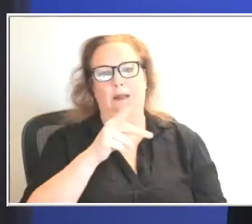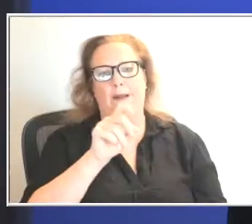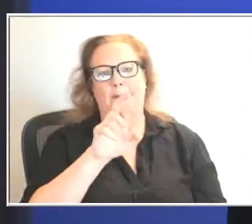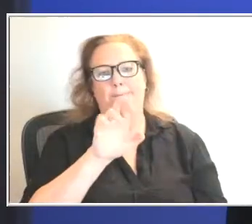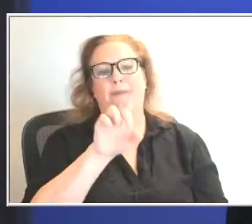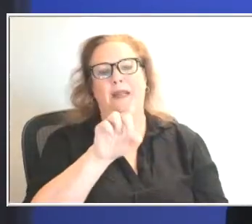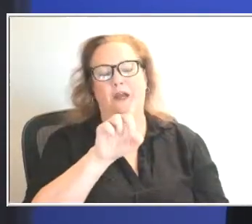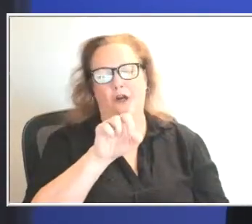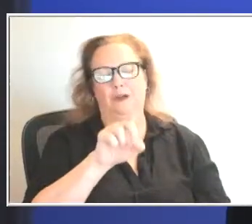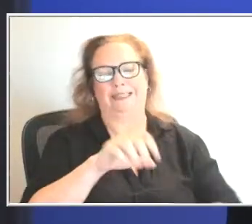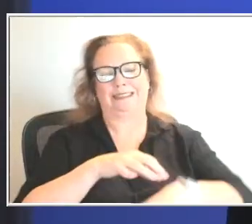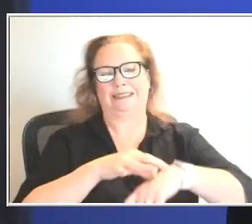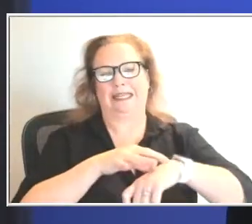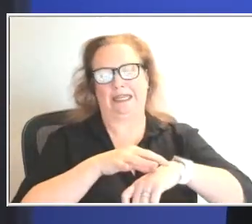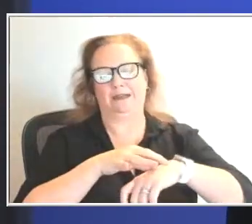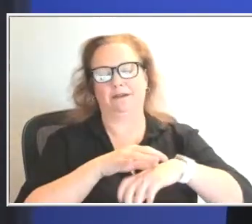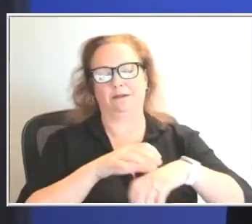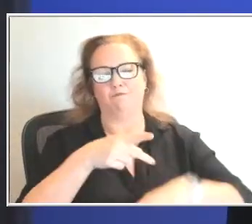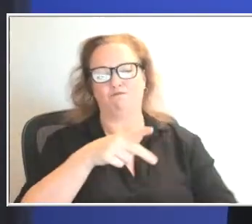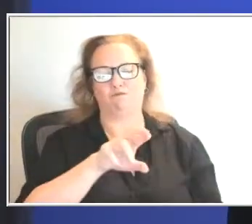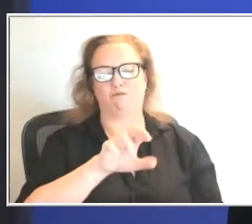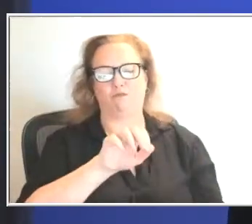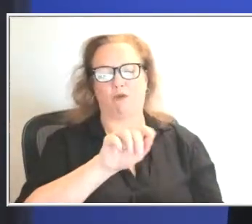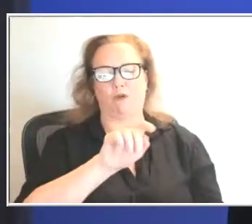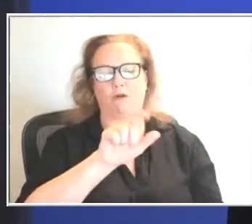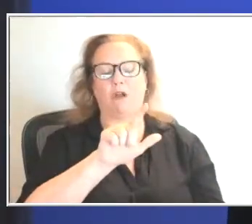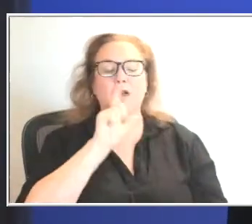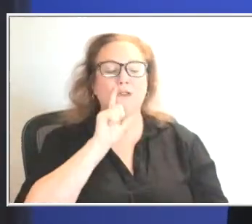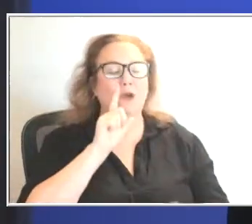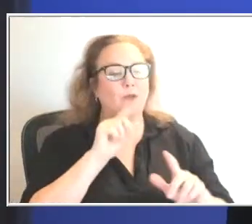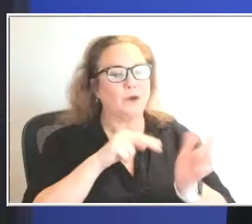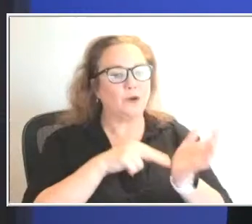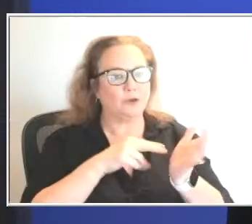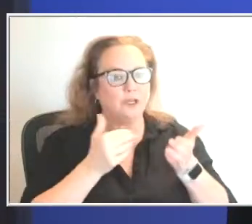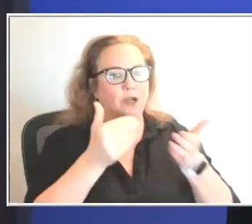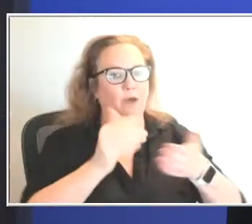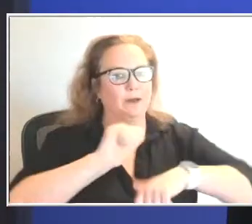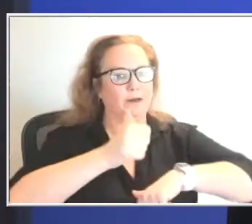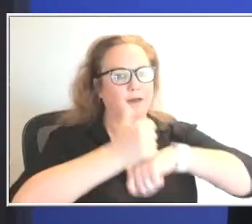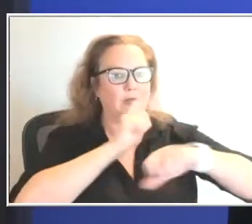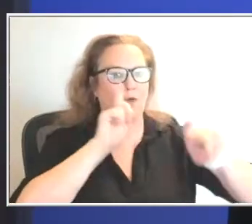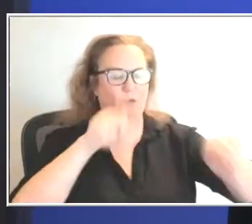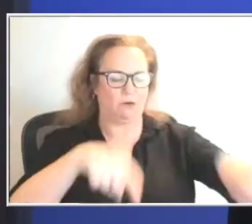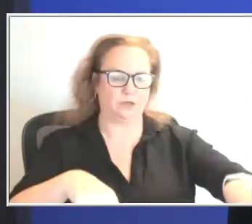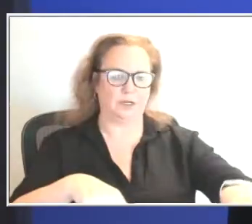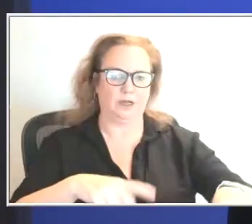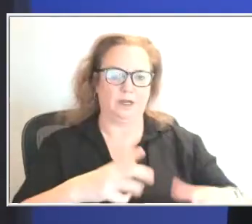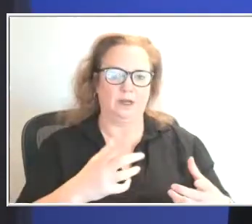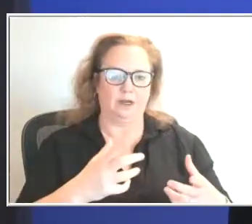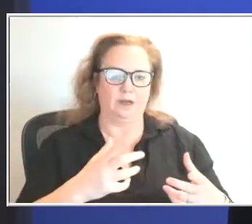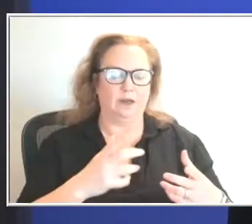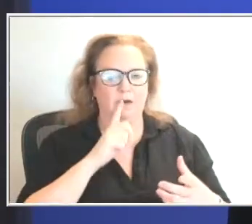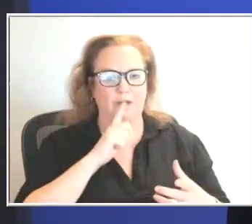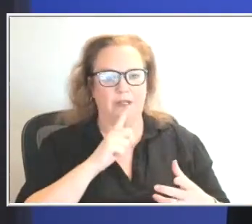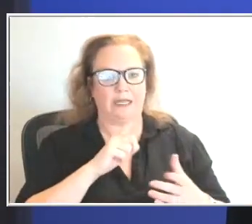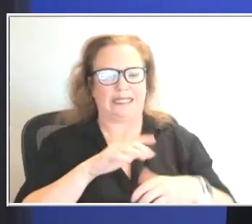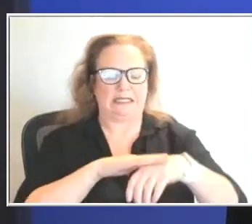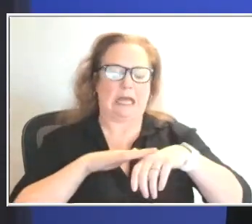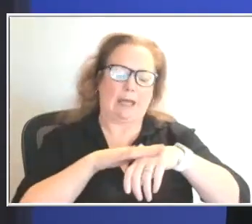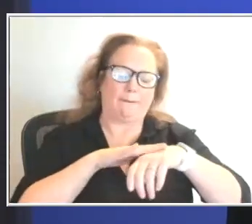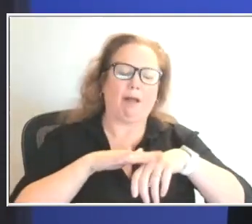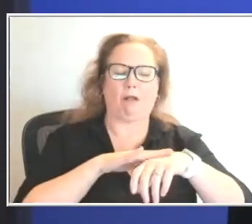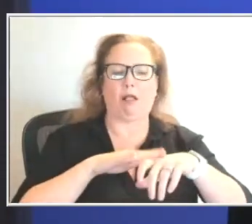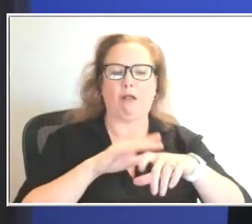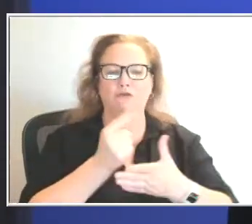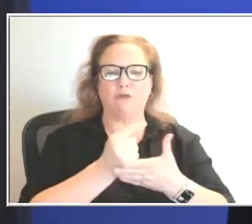And so now that allows the nurses on the wound team to then go ahead and implement the orders. And particularly, it's topical treatments for wound